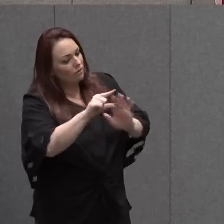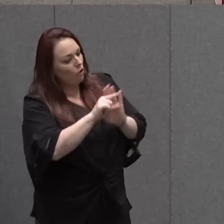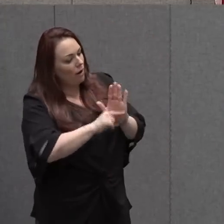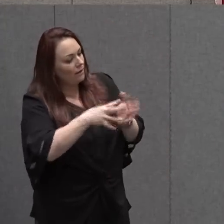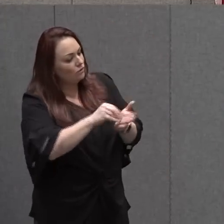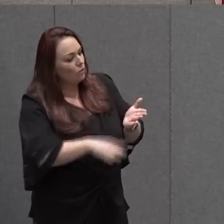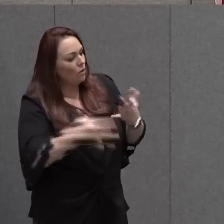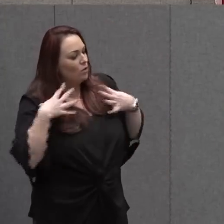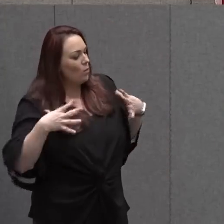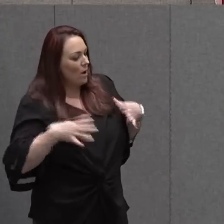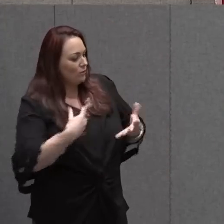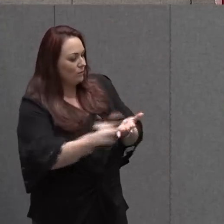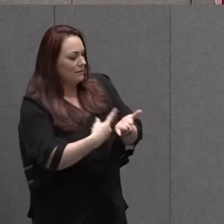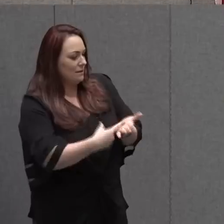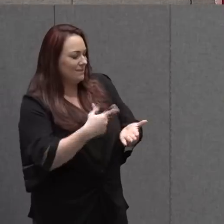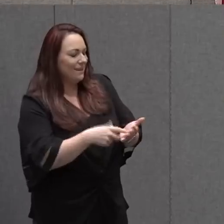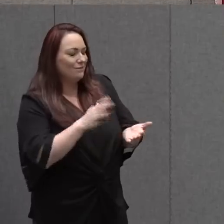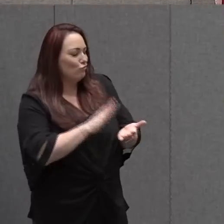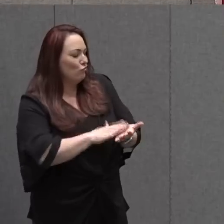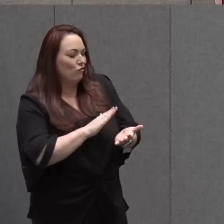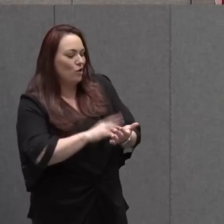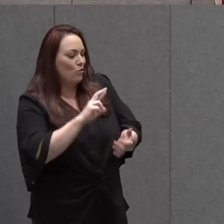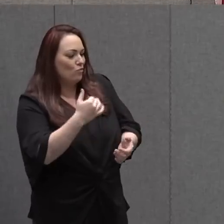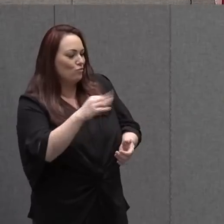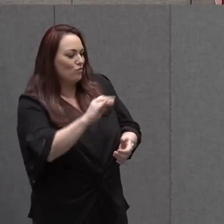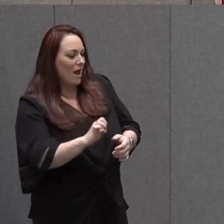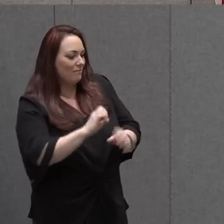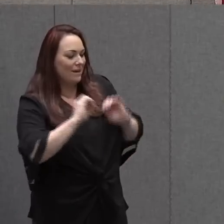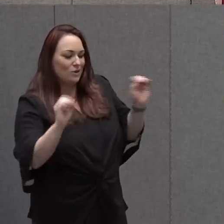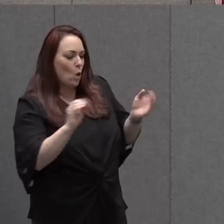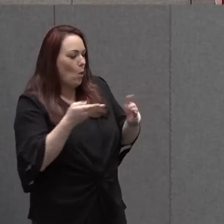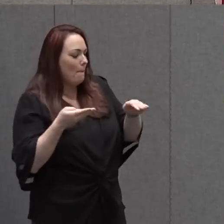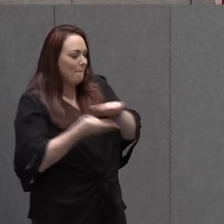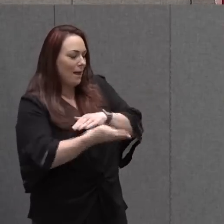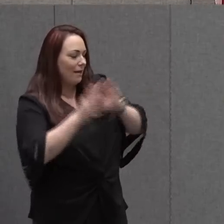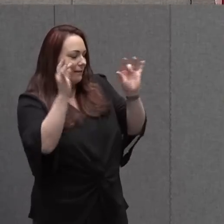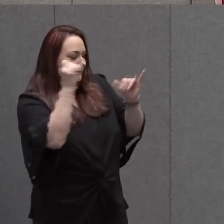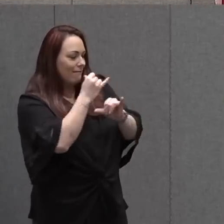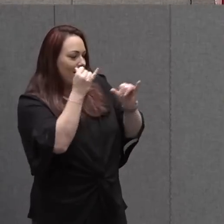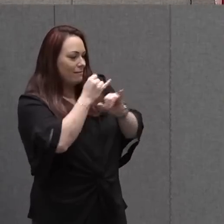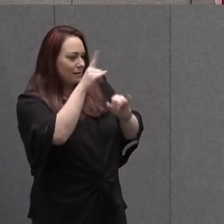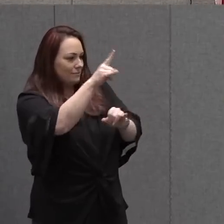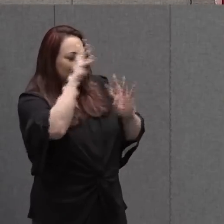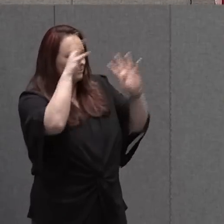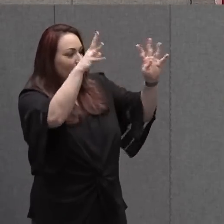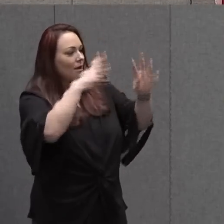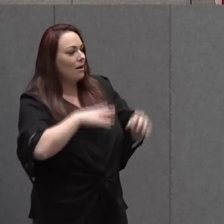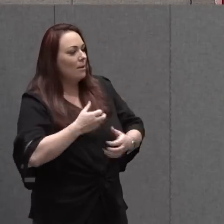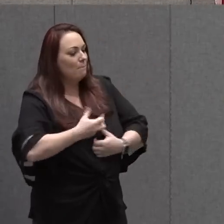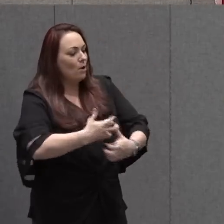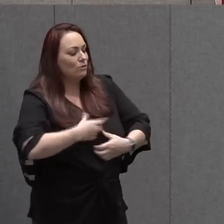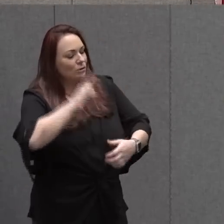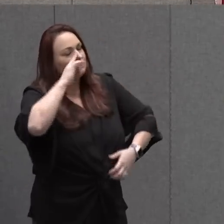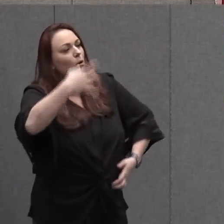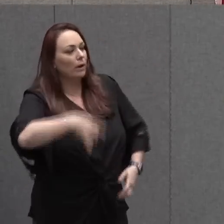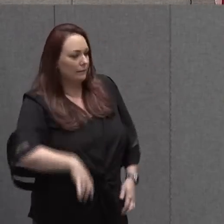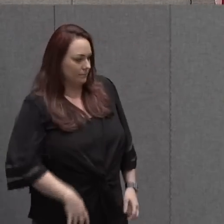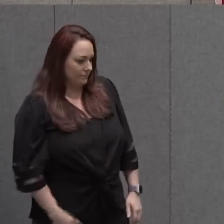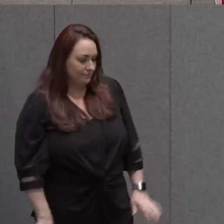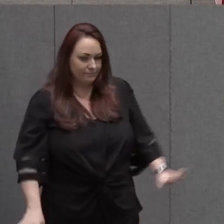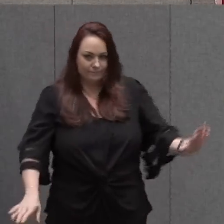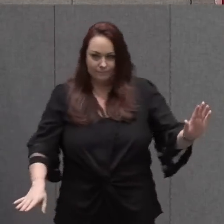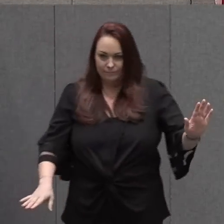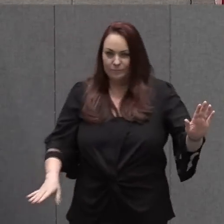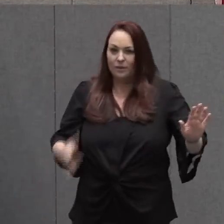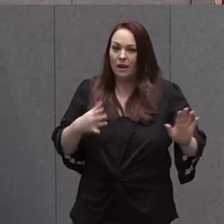about rhymes and no-bake nonsense. This is crazy. Okay. Poetry is boring. Let's get into some... Okay, how about this?